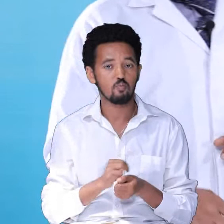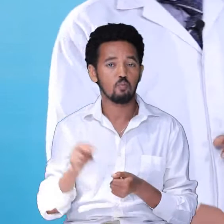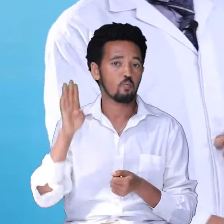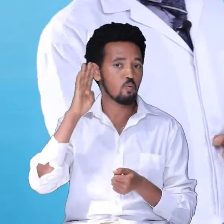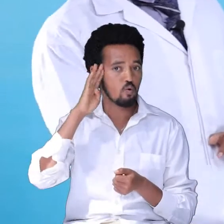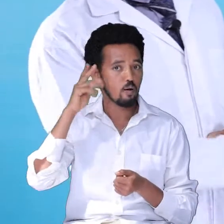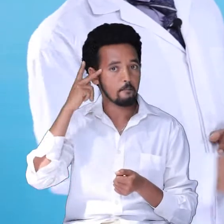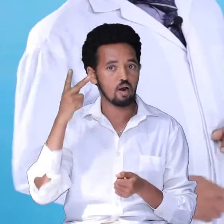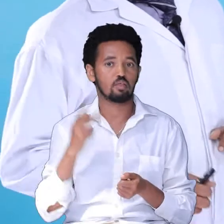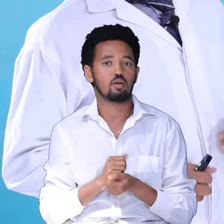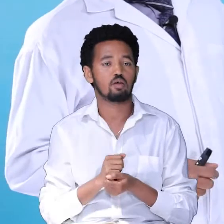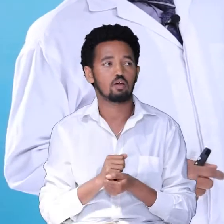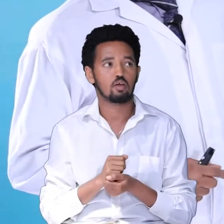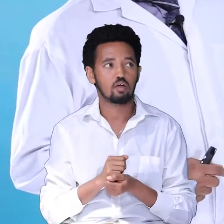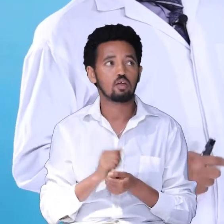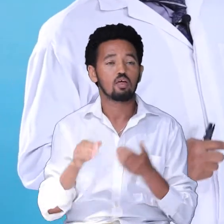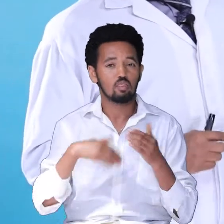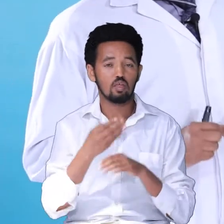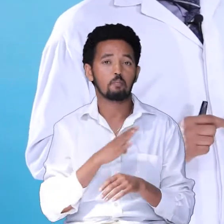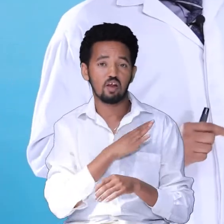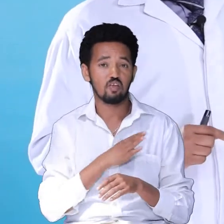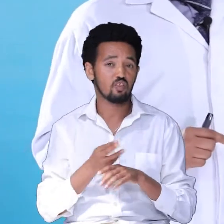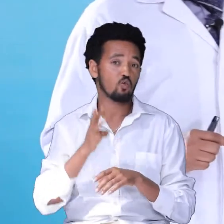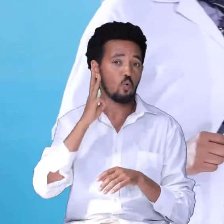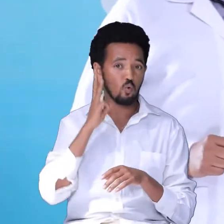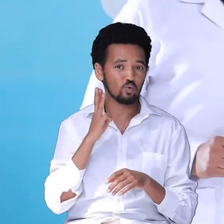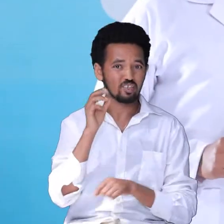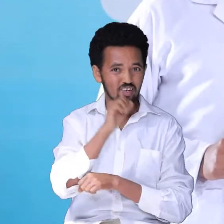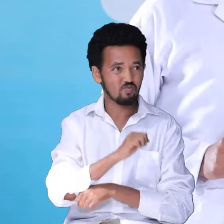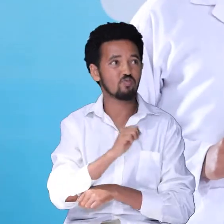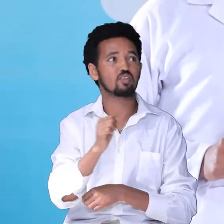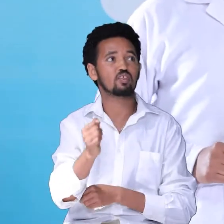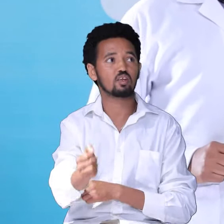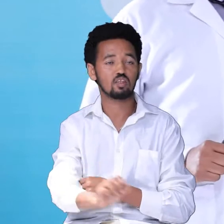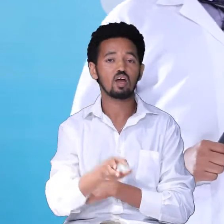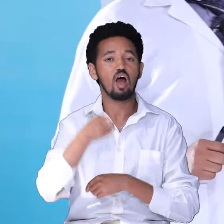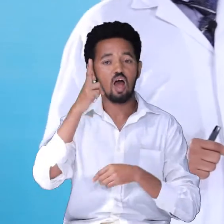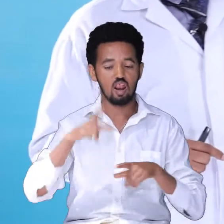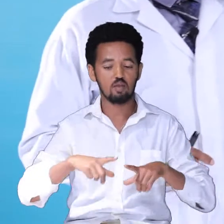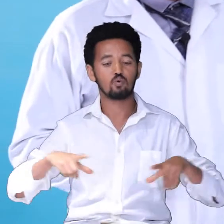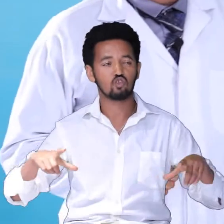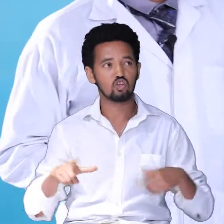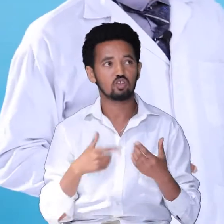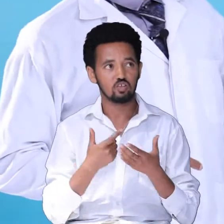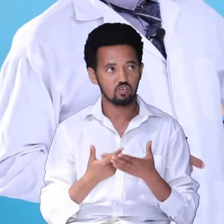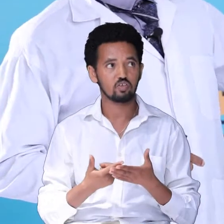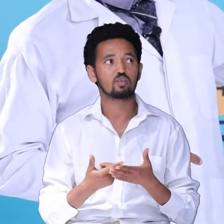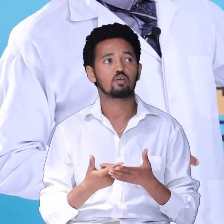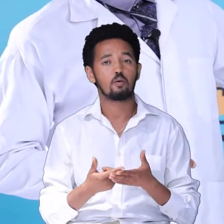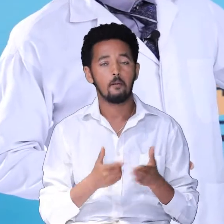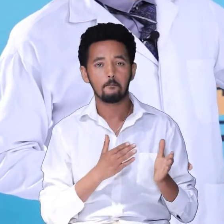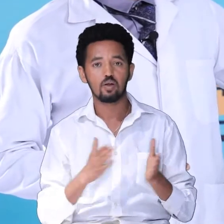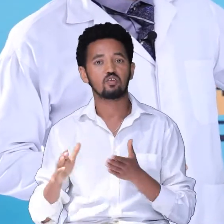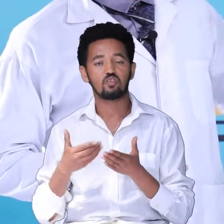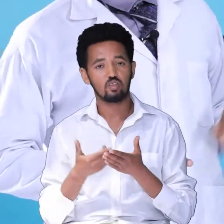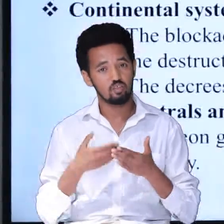Bonaparte. Then Britain was not defeated because of its island position and its superiority